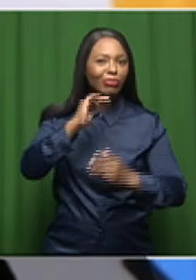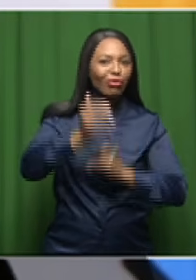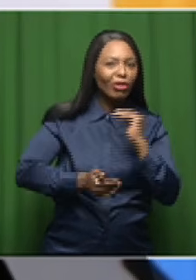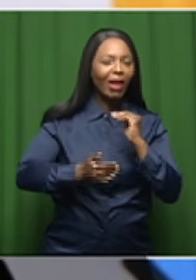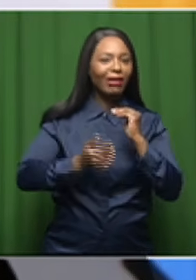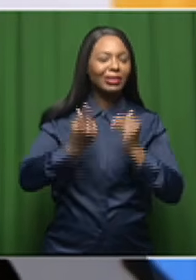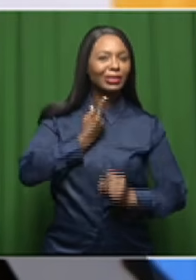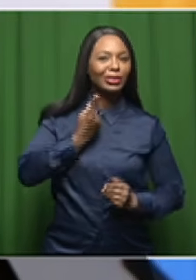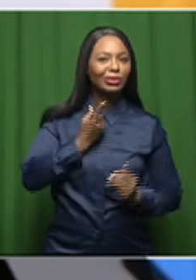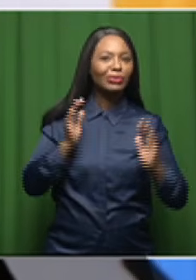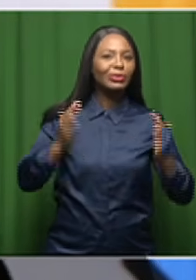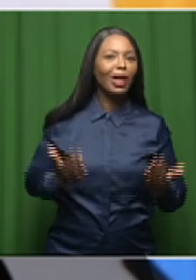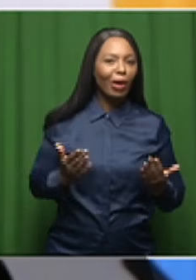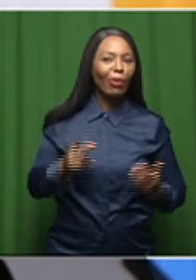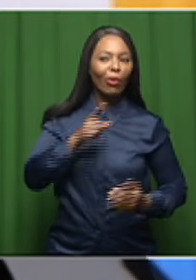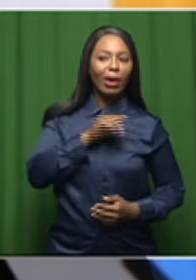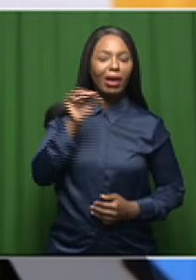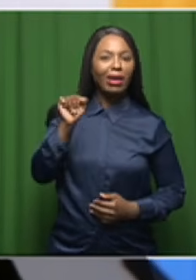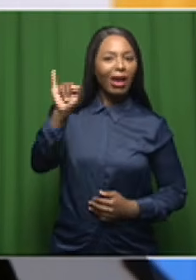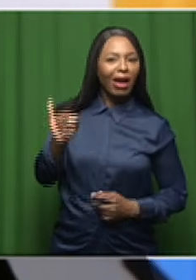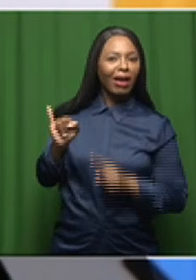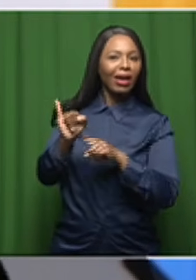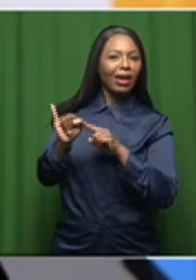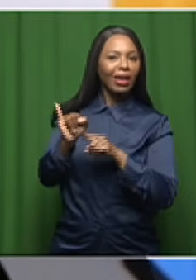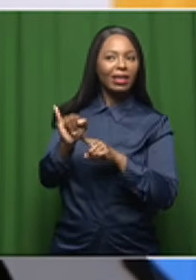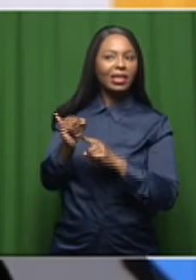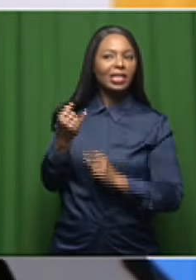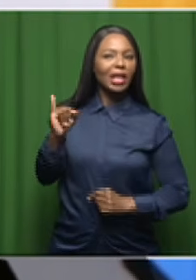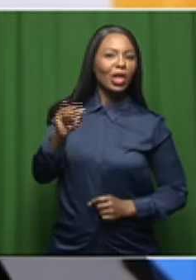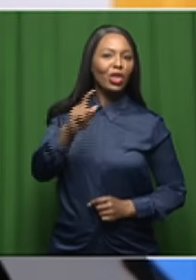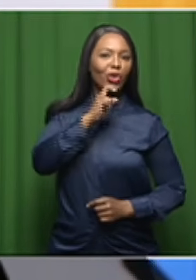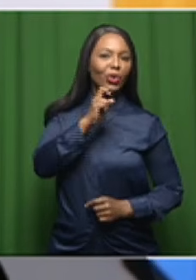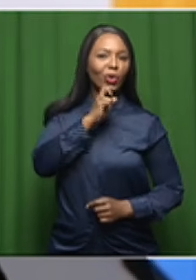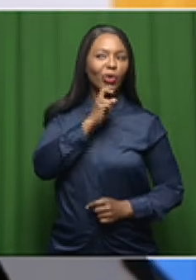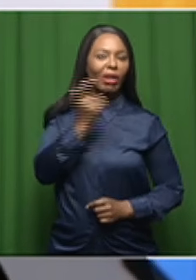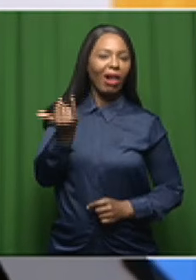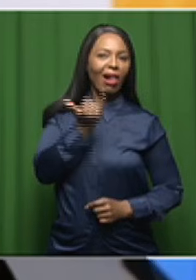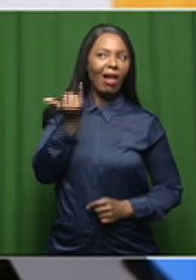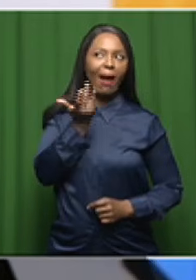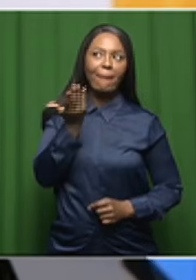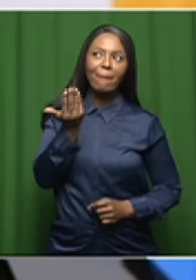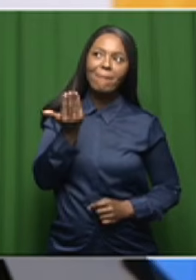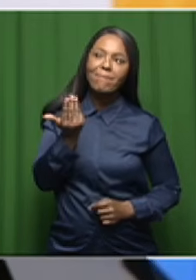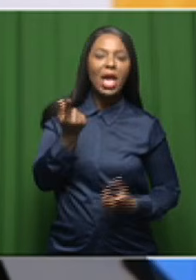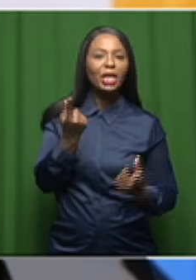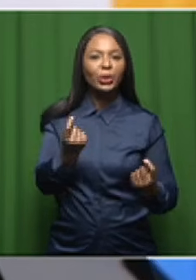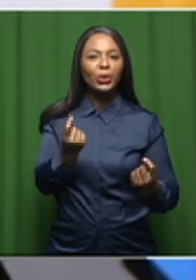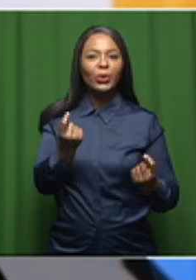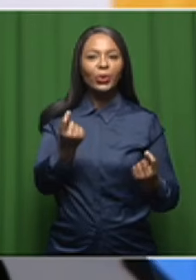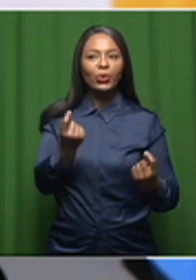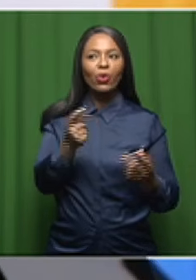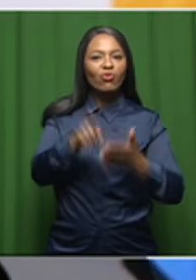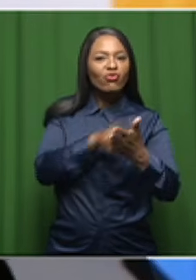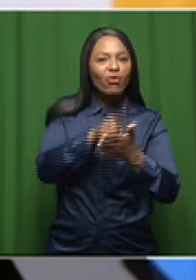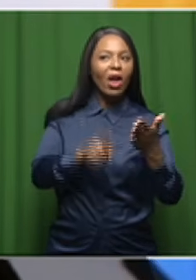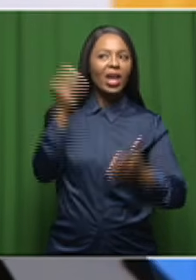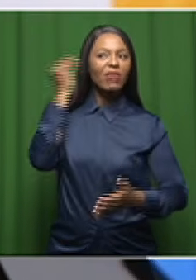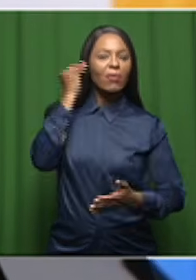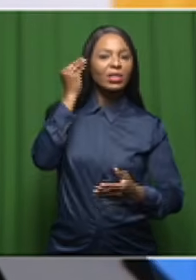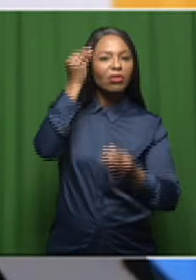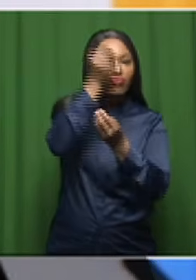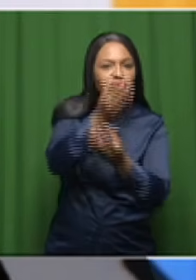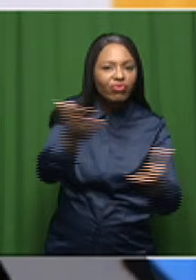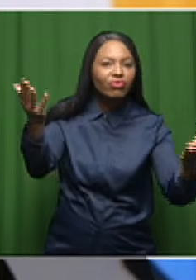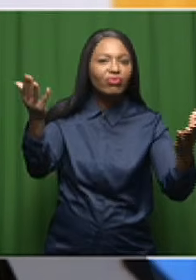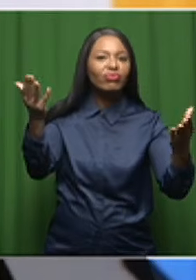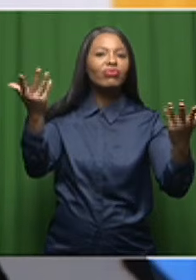that AI, amongst many other things, can still be used, obviously, to instill wrong information, to communicate